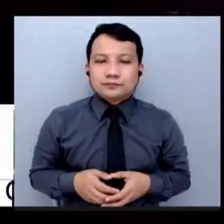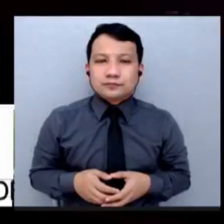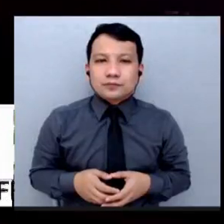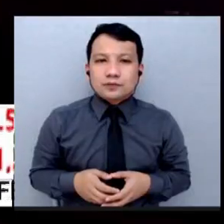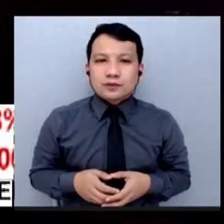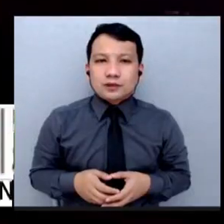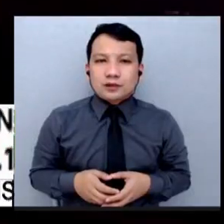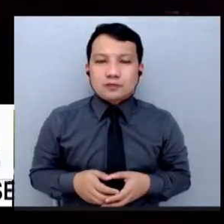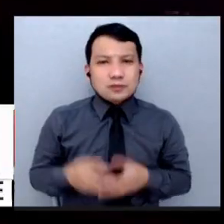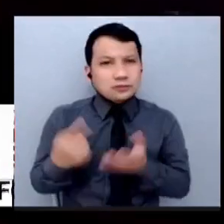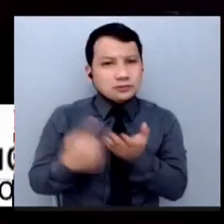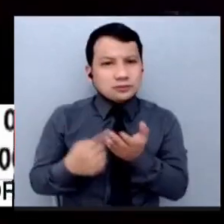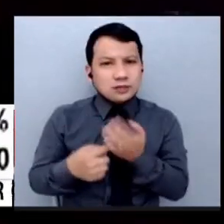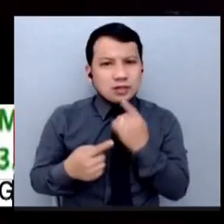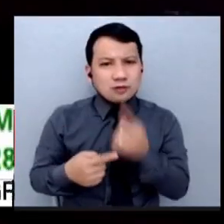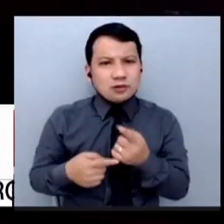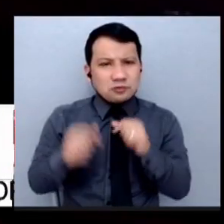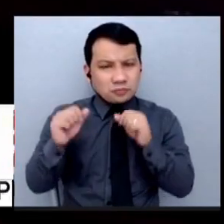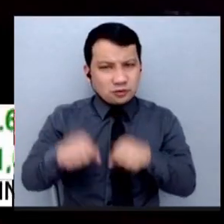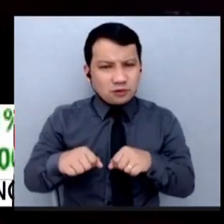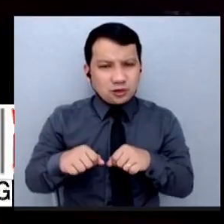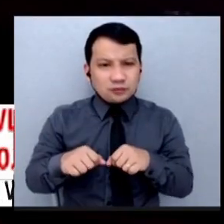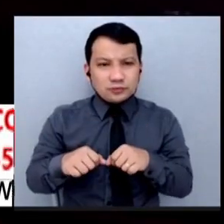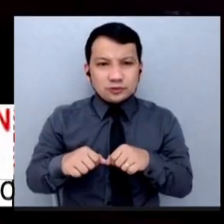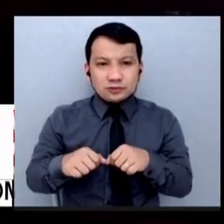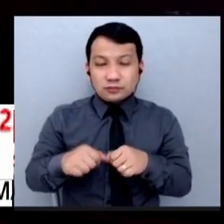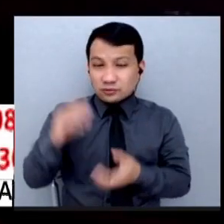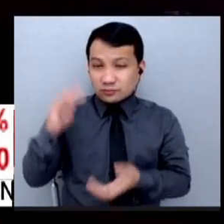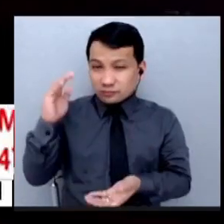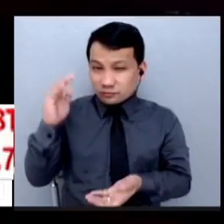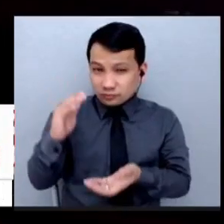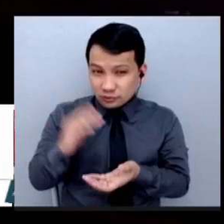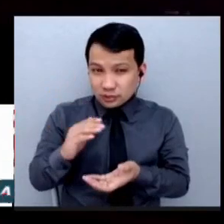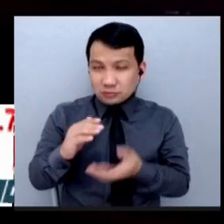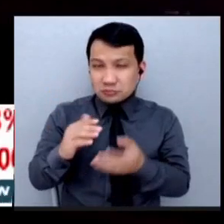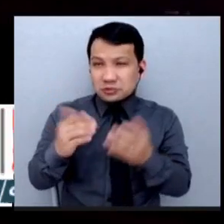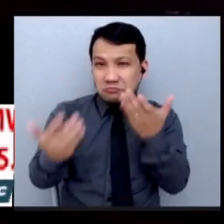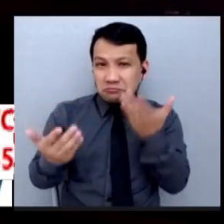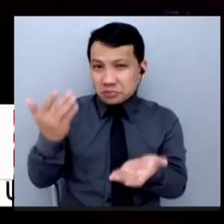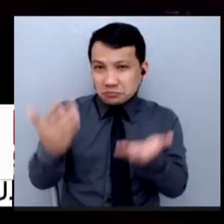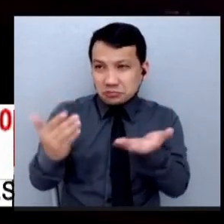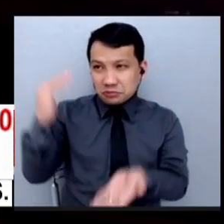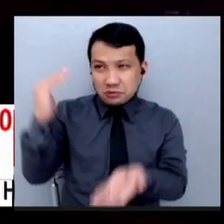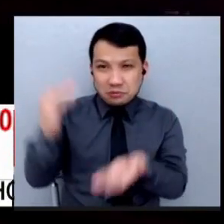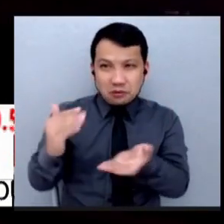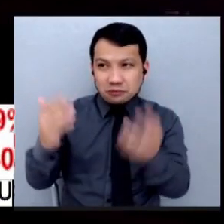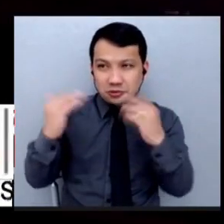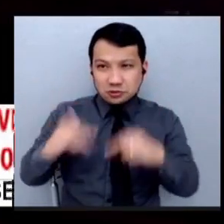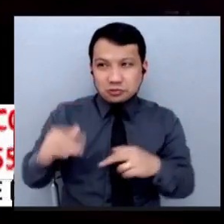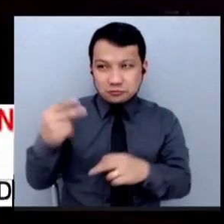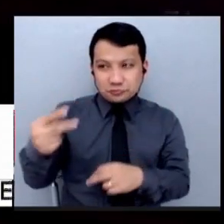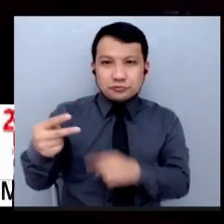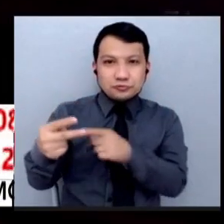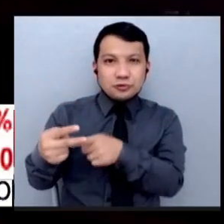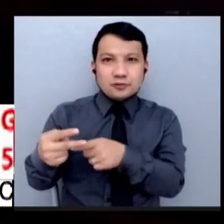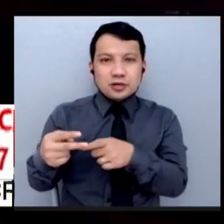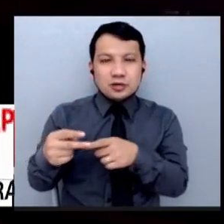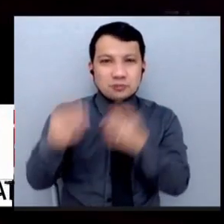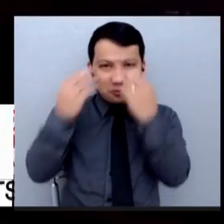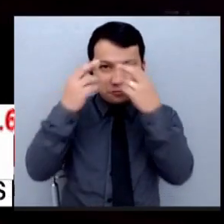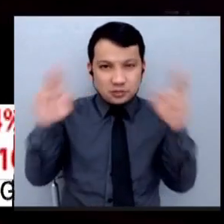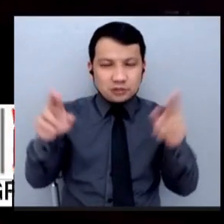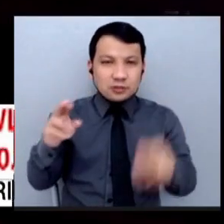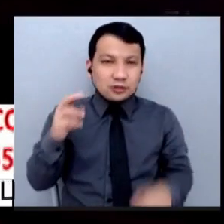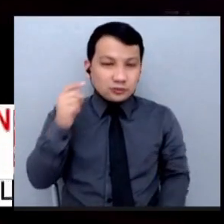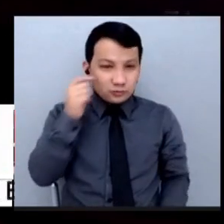All right, we've been talking about this, a possible easing of pandemic curbs to alert level 2. Let's try to get the thoughts of Nevada City Mayor